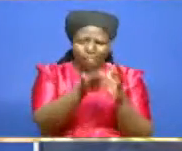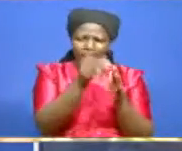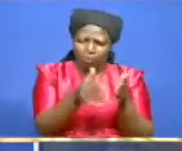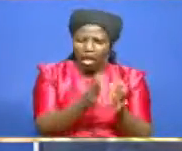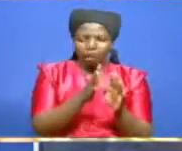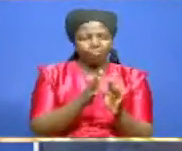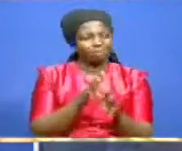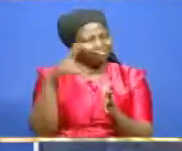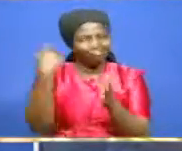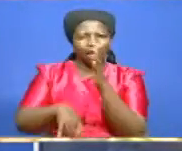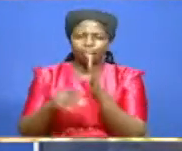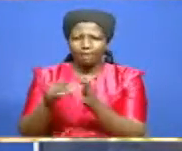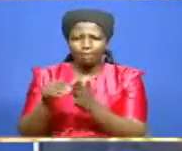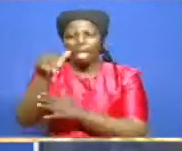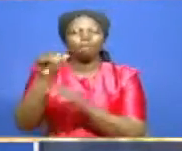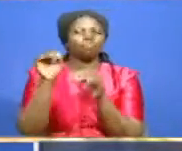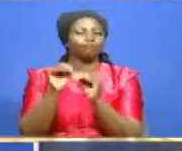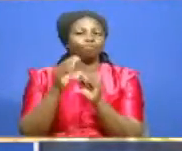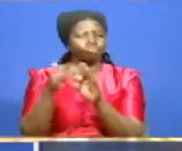really